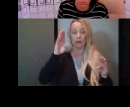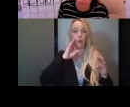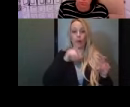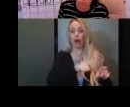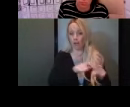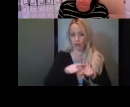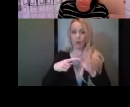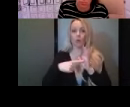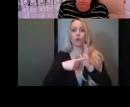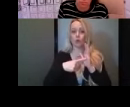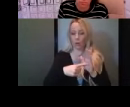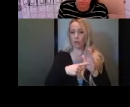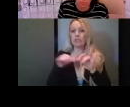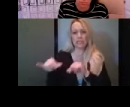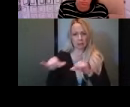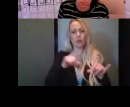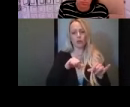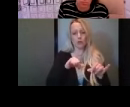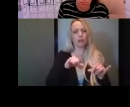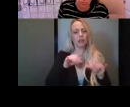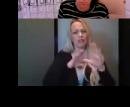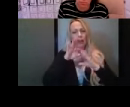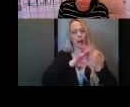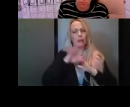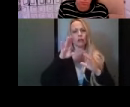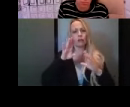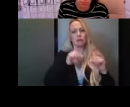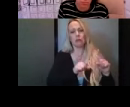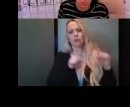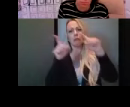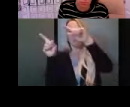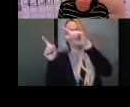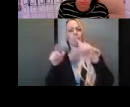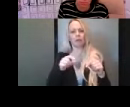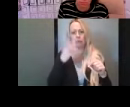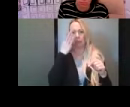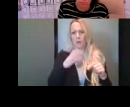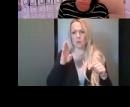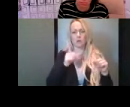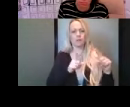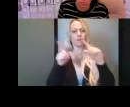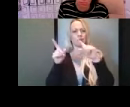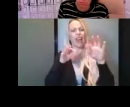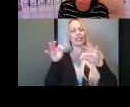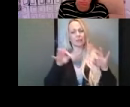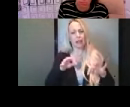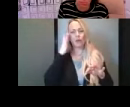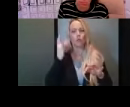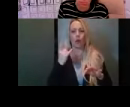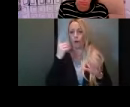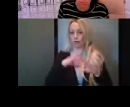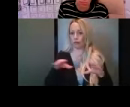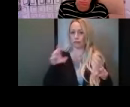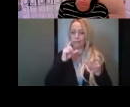also show maybe a similar developmental trajectory, but that they'll stay different from each other over development, potentially explaining why one child is having